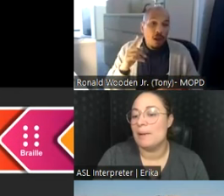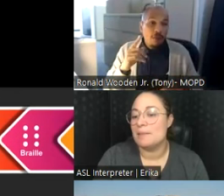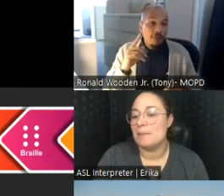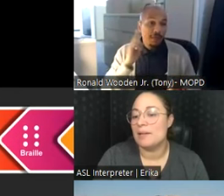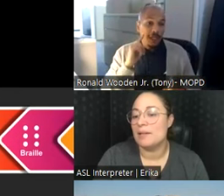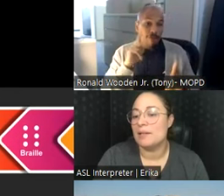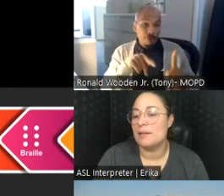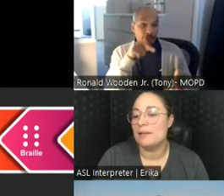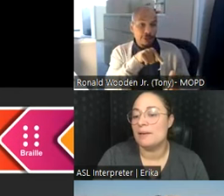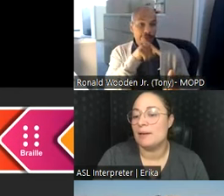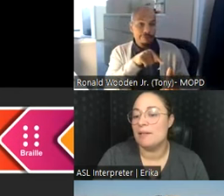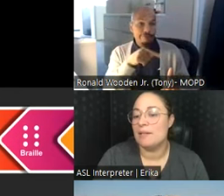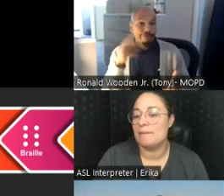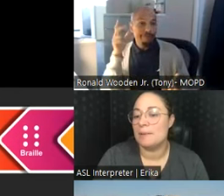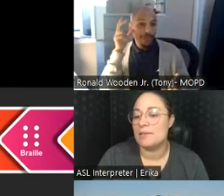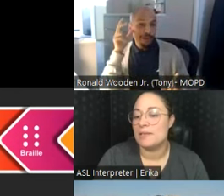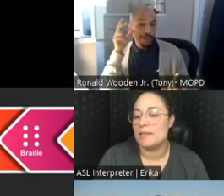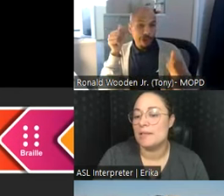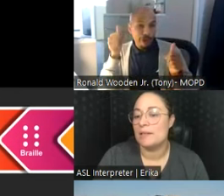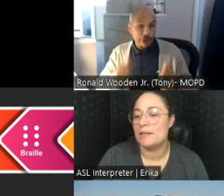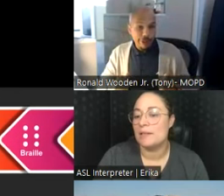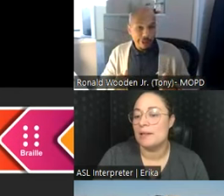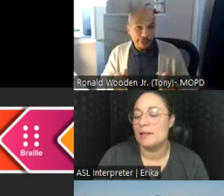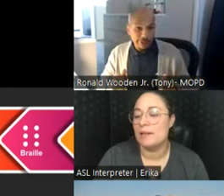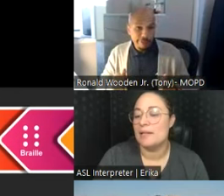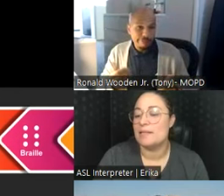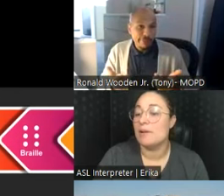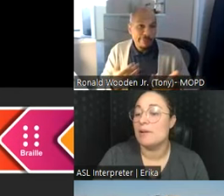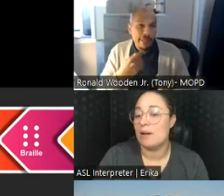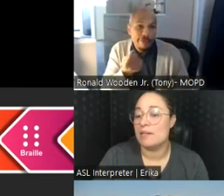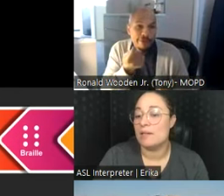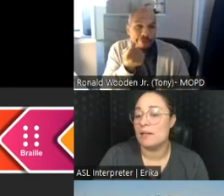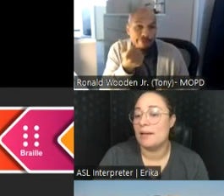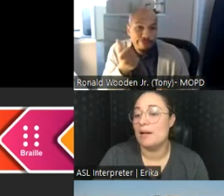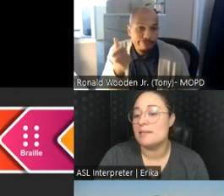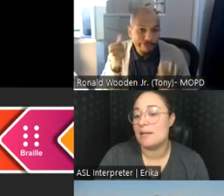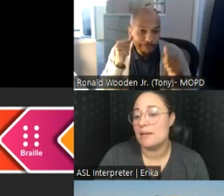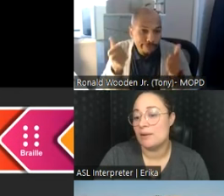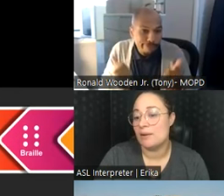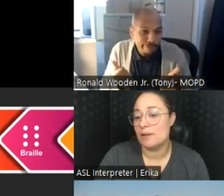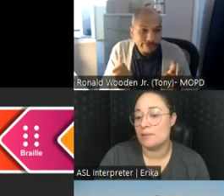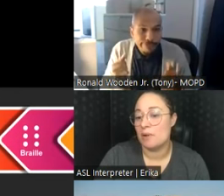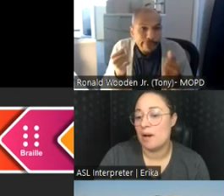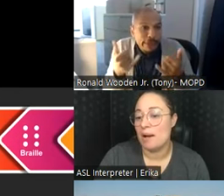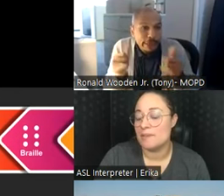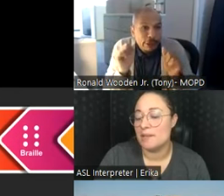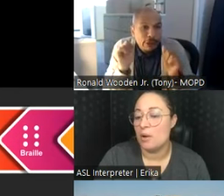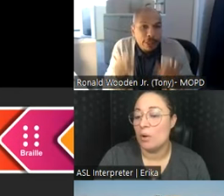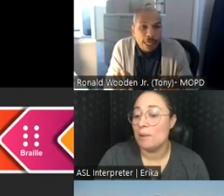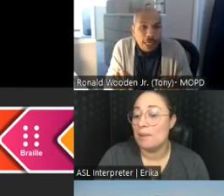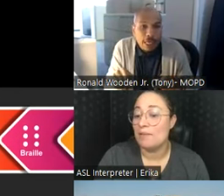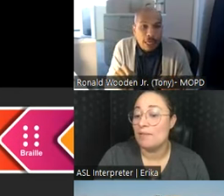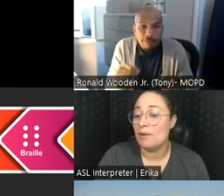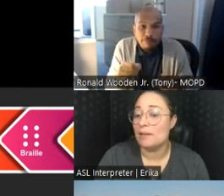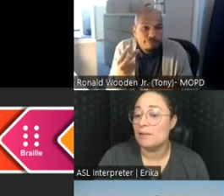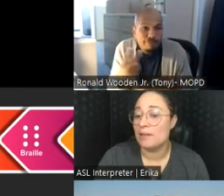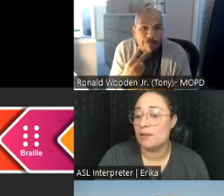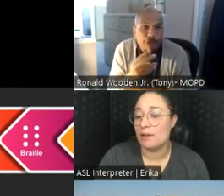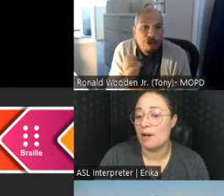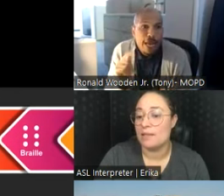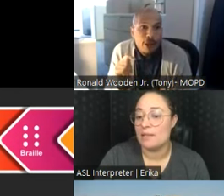it might depend on if the deaf person has hearing loss, late onset hearing loss perhaps, or maybe very